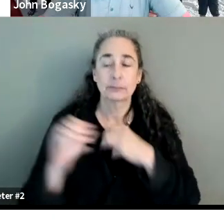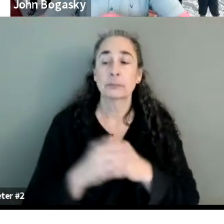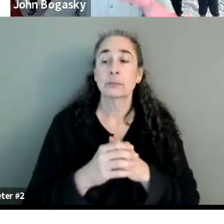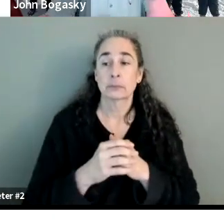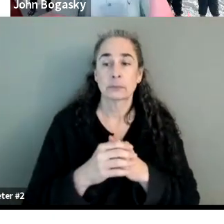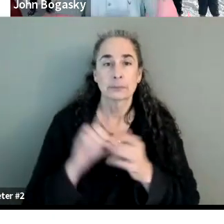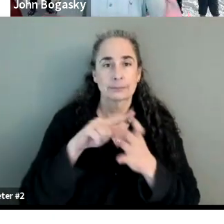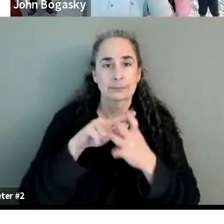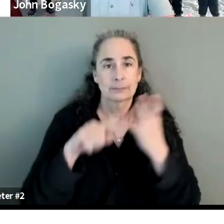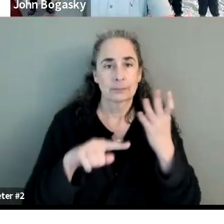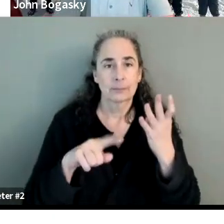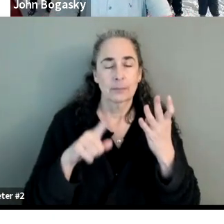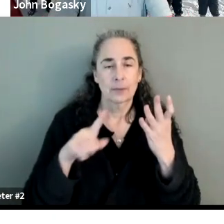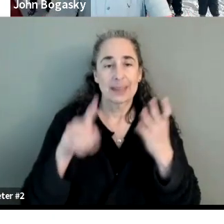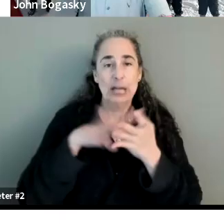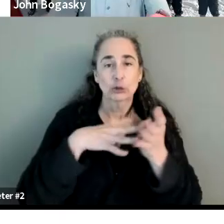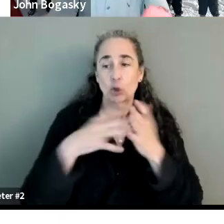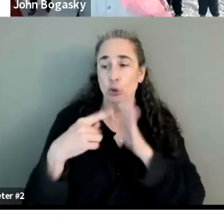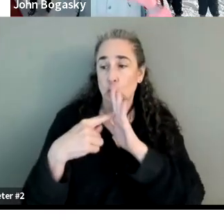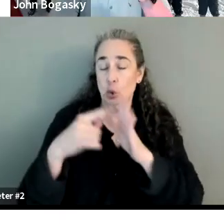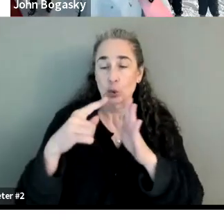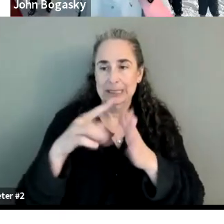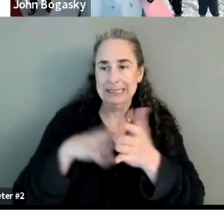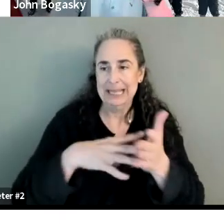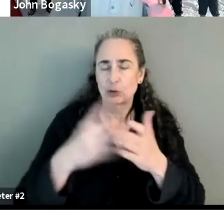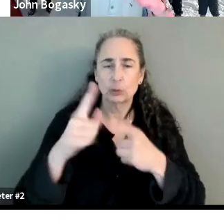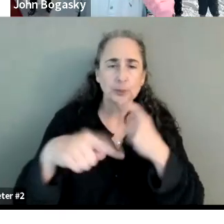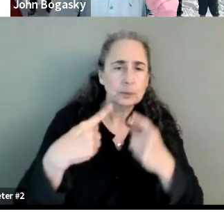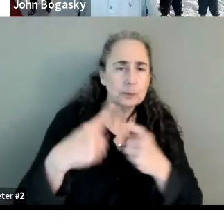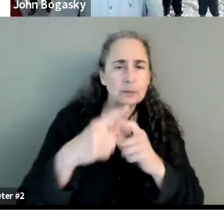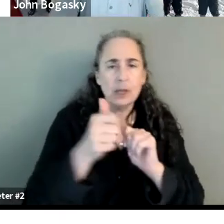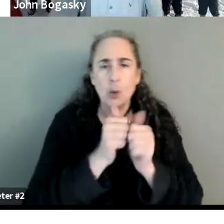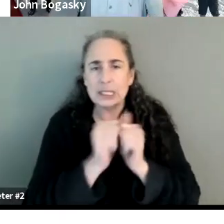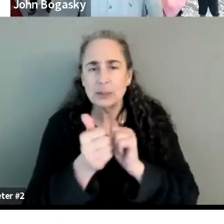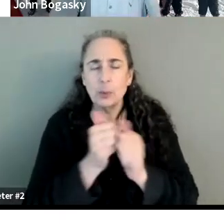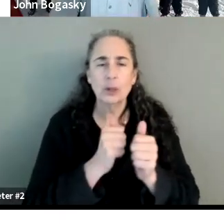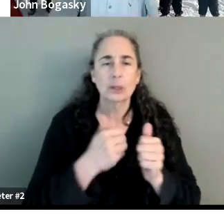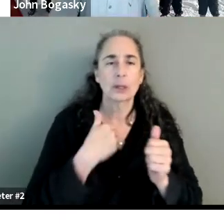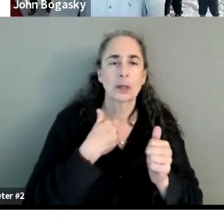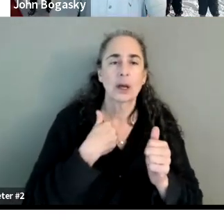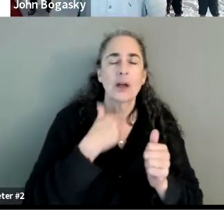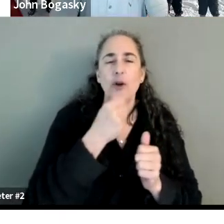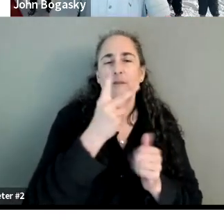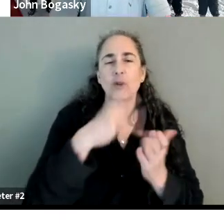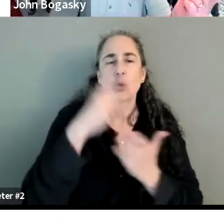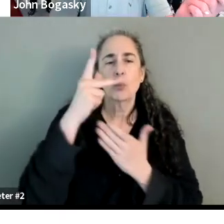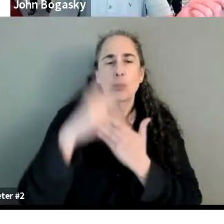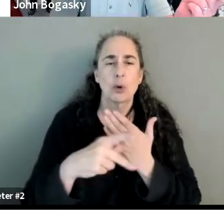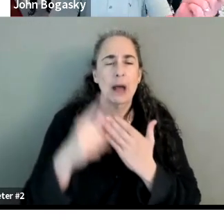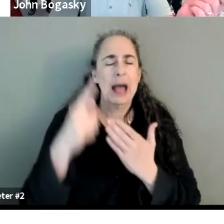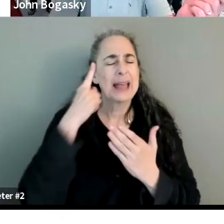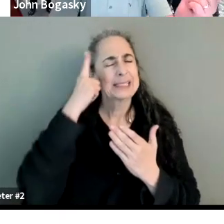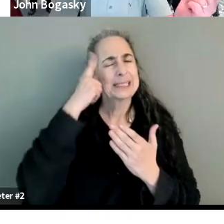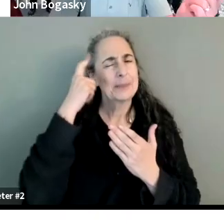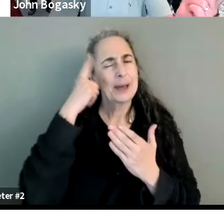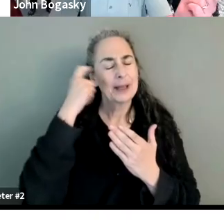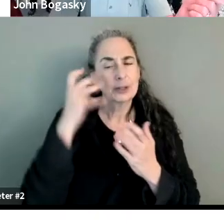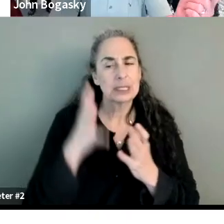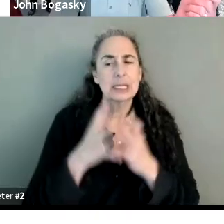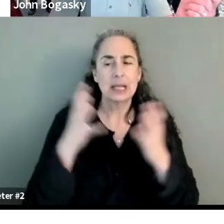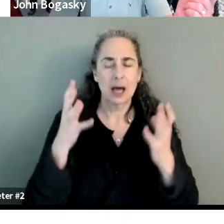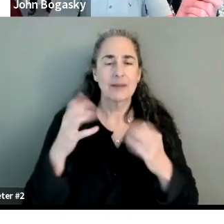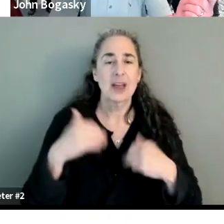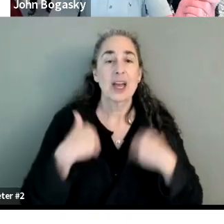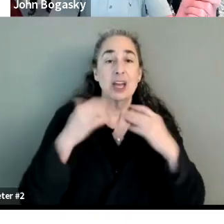That chart shows the schedule of when the sports are. There's a couple of programs. I suspect there's a lot of